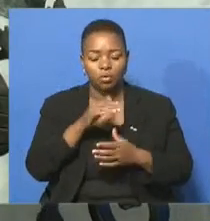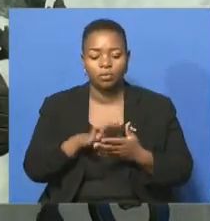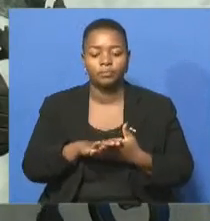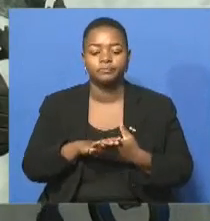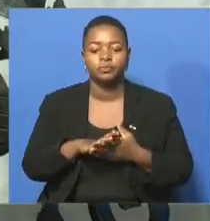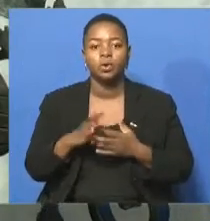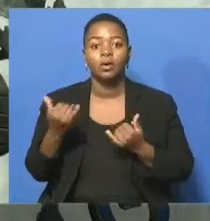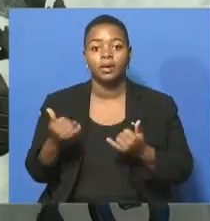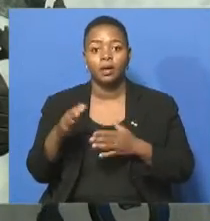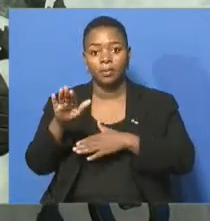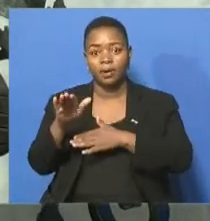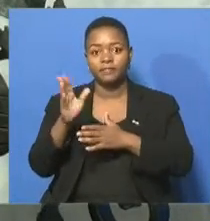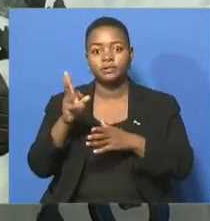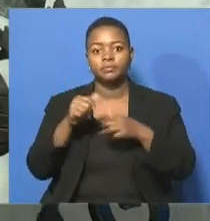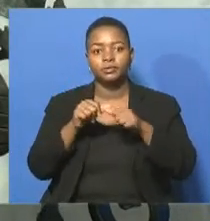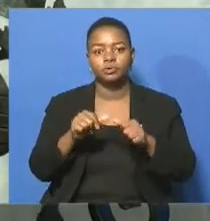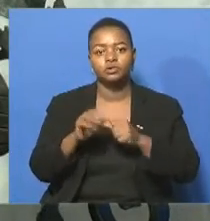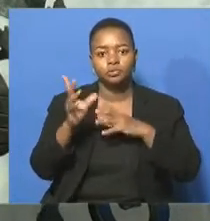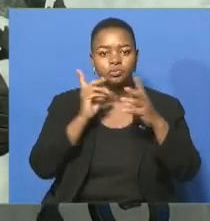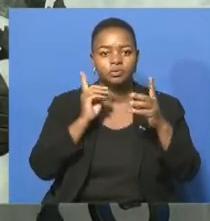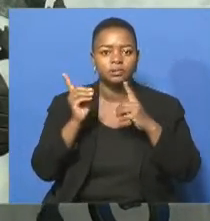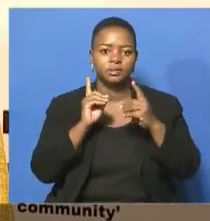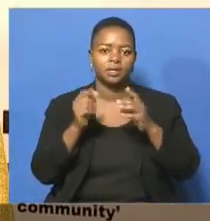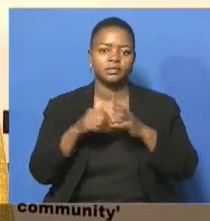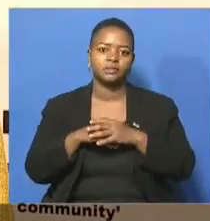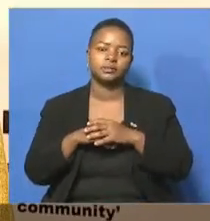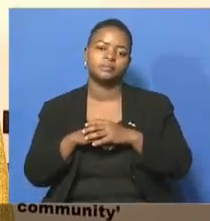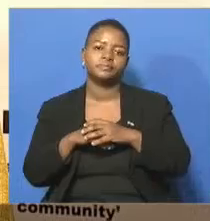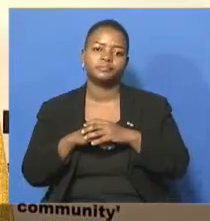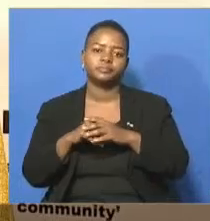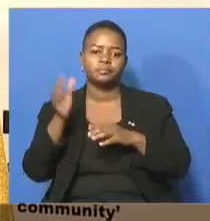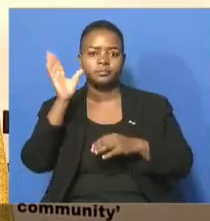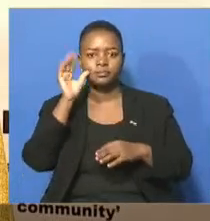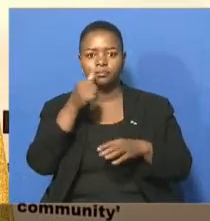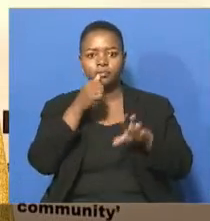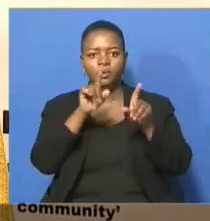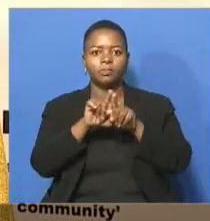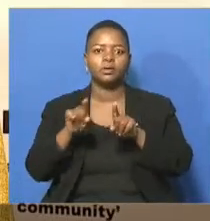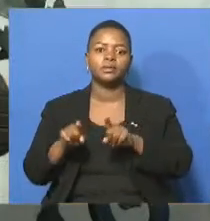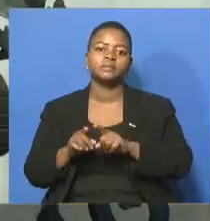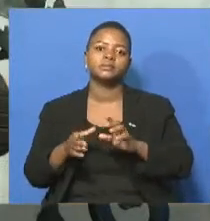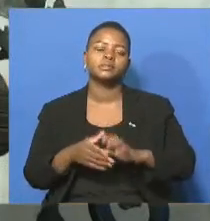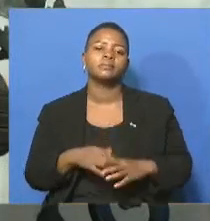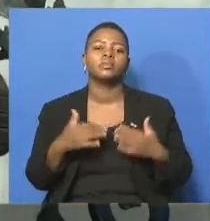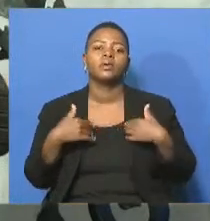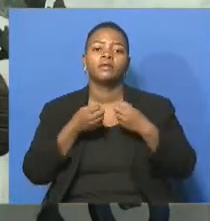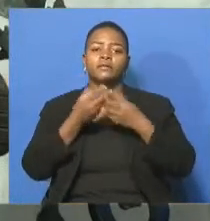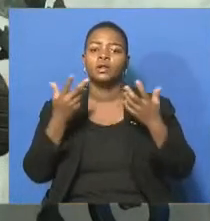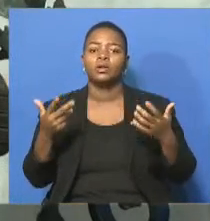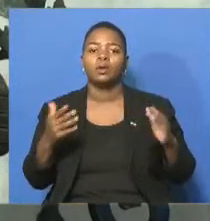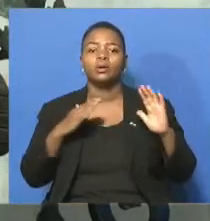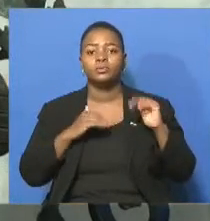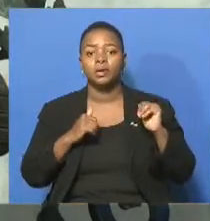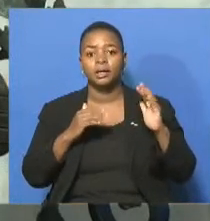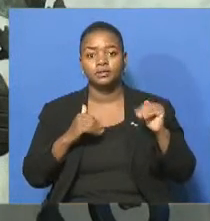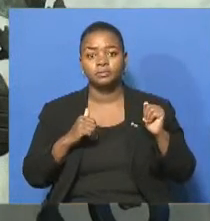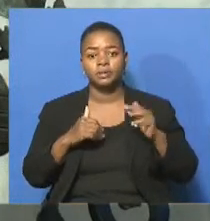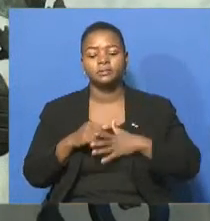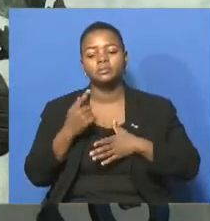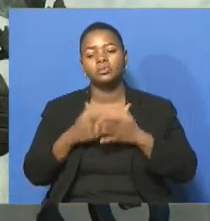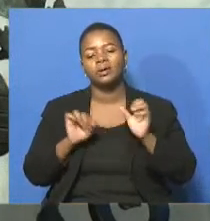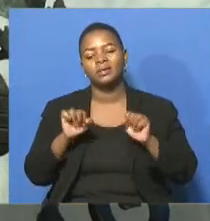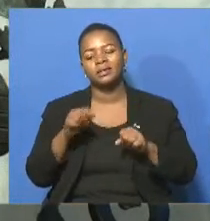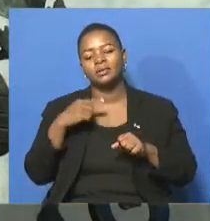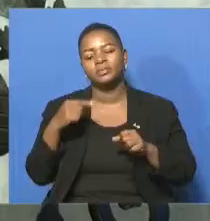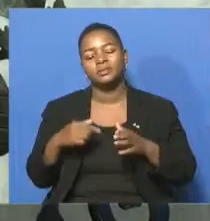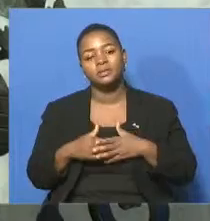ebile this afternoon ta bo go ntse go tswelela ka dipuisano jalo le motsatsing la ka moso gape go ntse mo ileng gore re go solohetse re ka